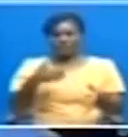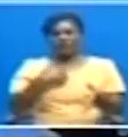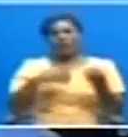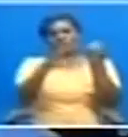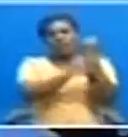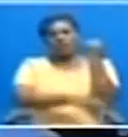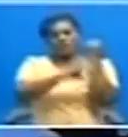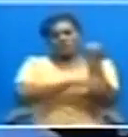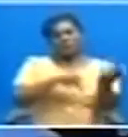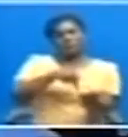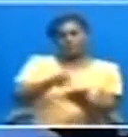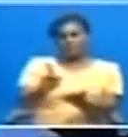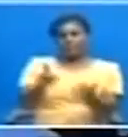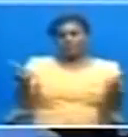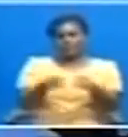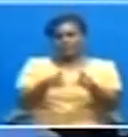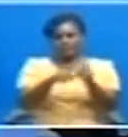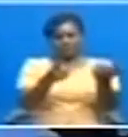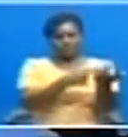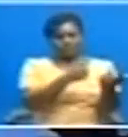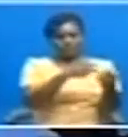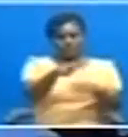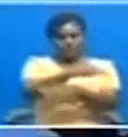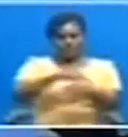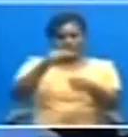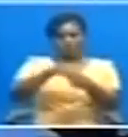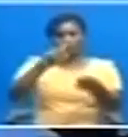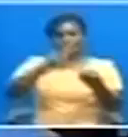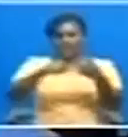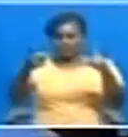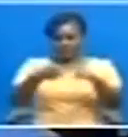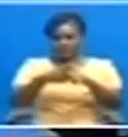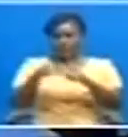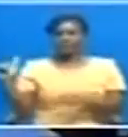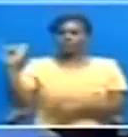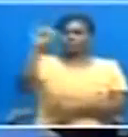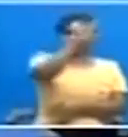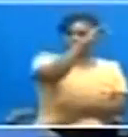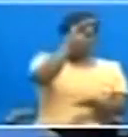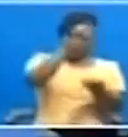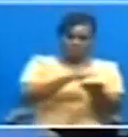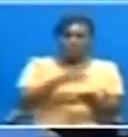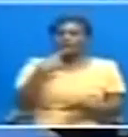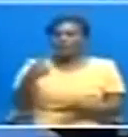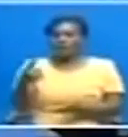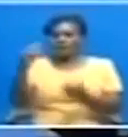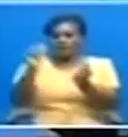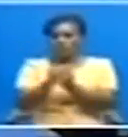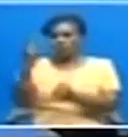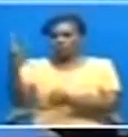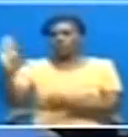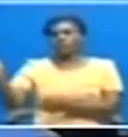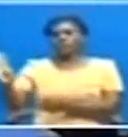country's balance of payments. According to data from the Kenya National Bureau of Statistics, export earnings dropped to 114 billion Kenya